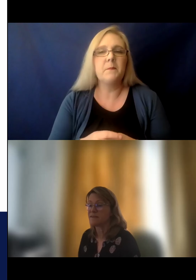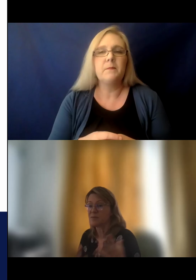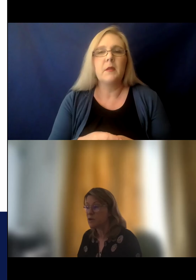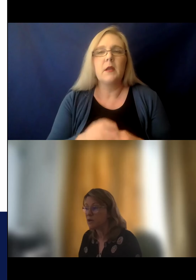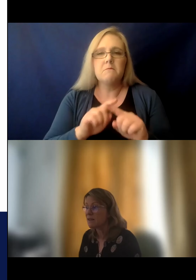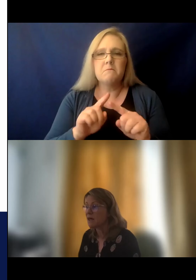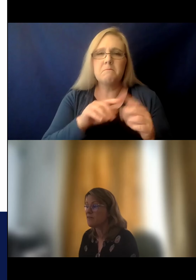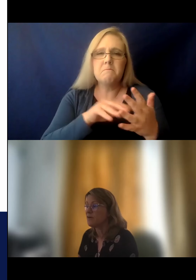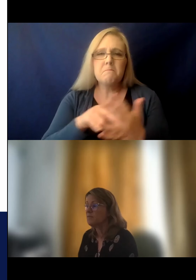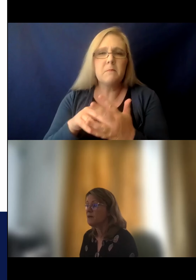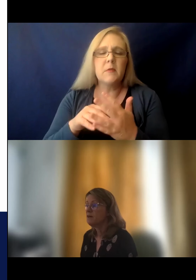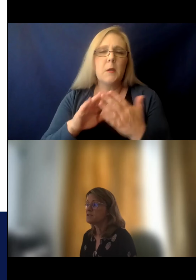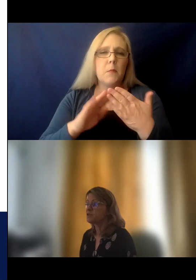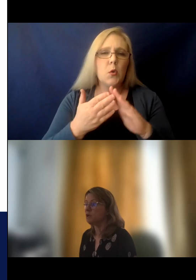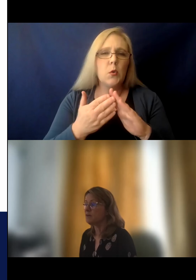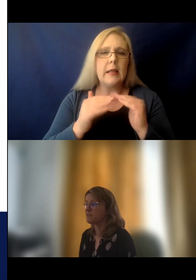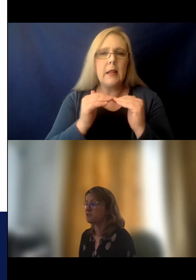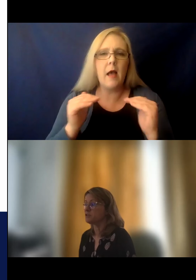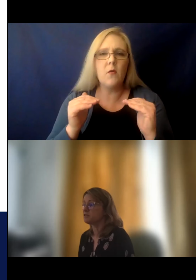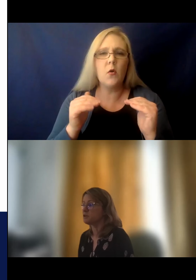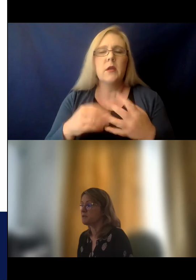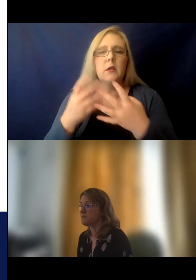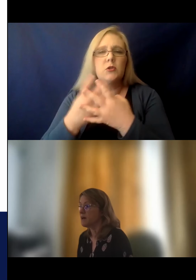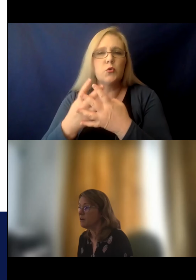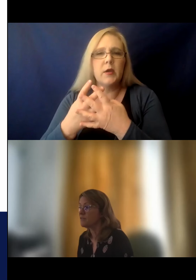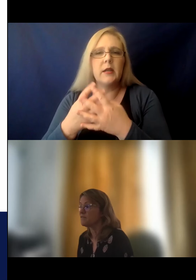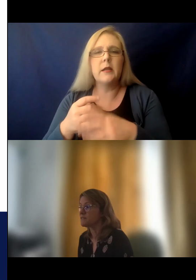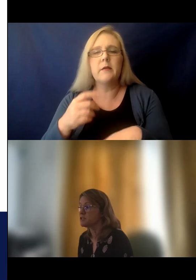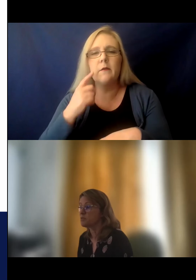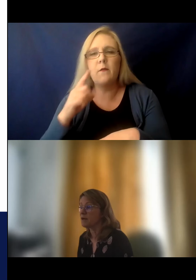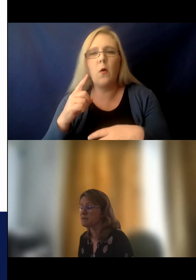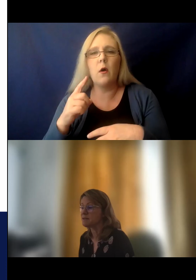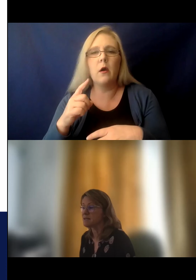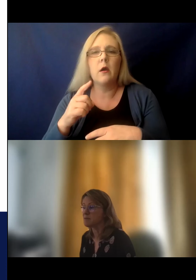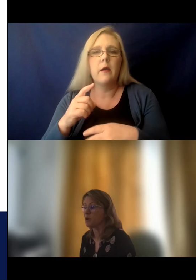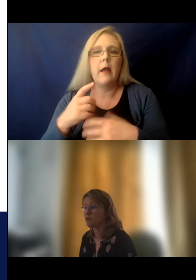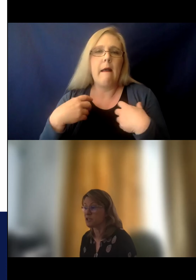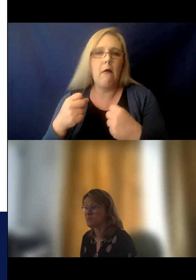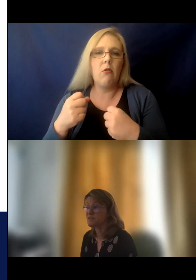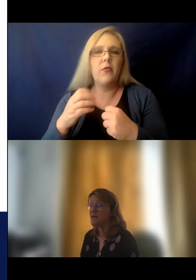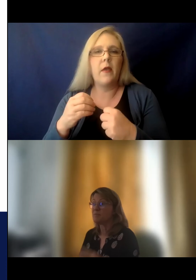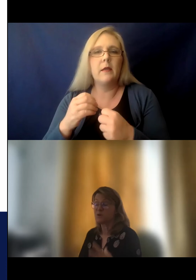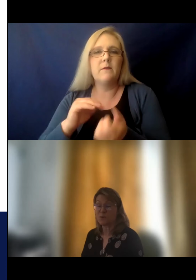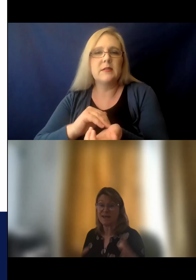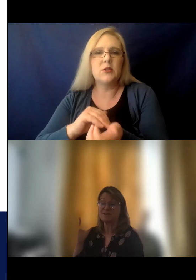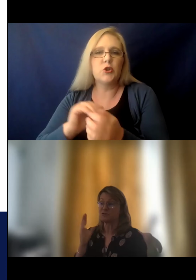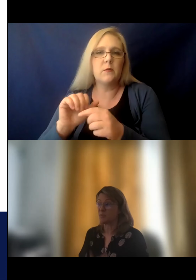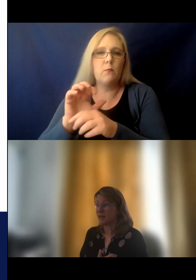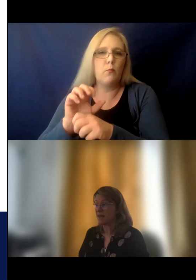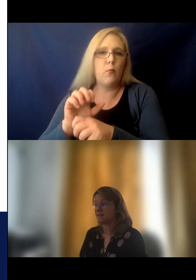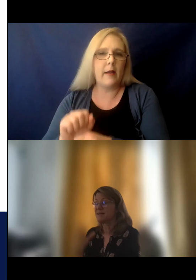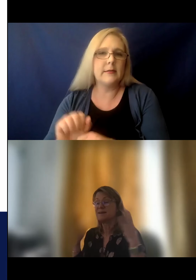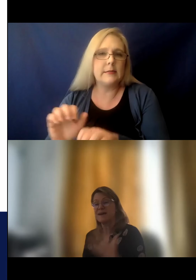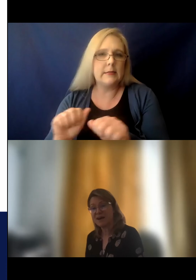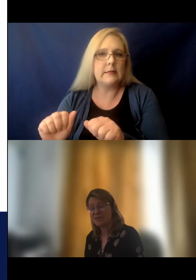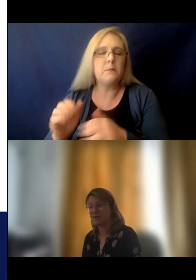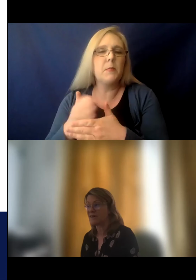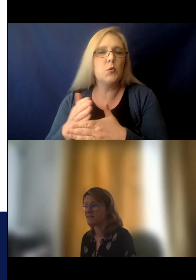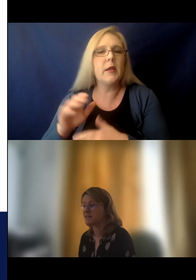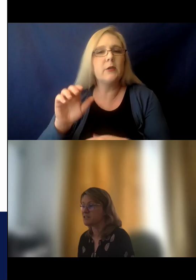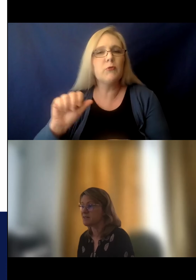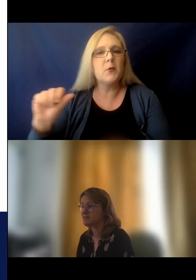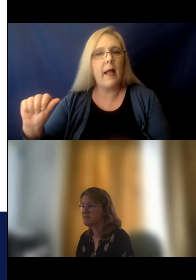collaboration at the community level, screening for social determinants of health and physician practices, and partnerships between AAAs and